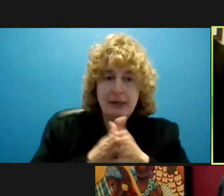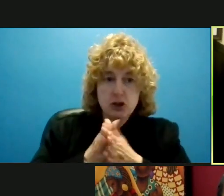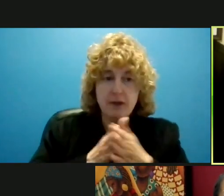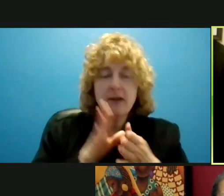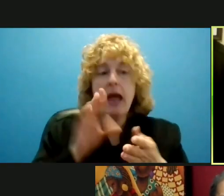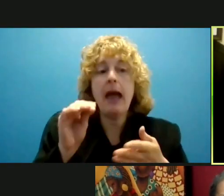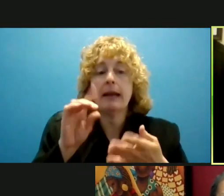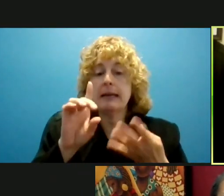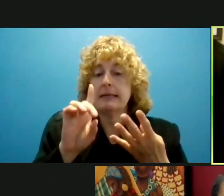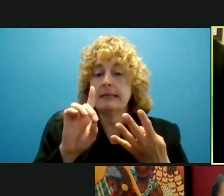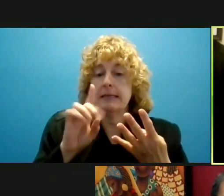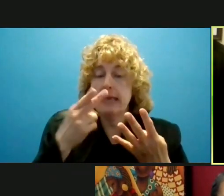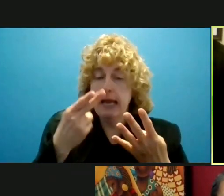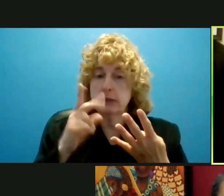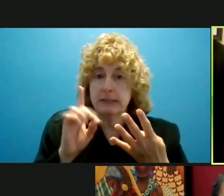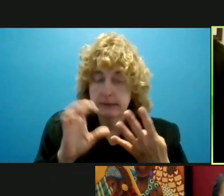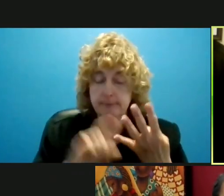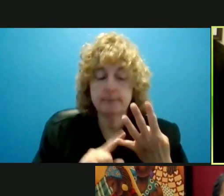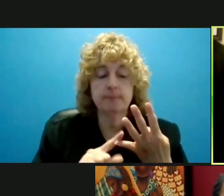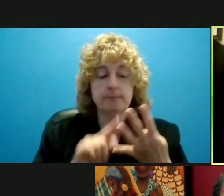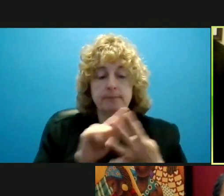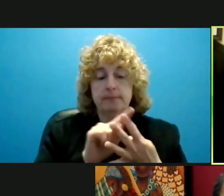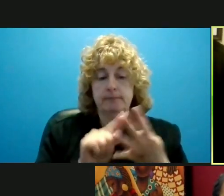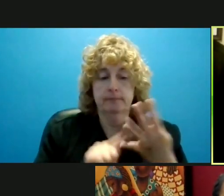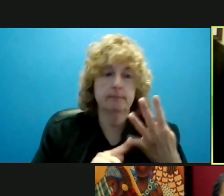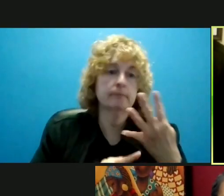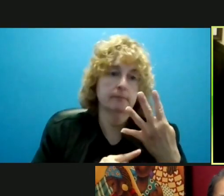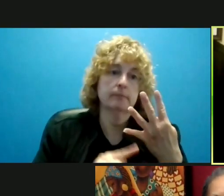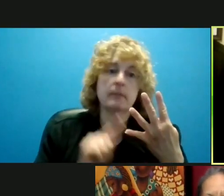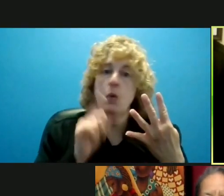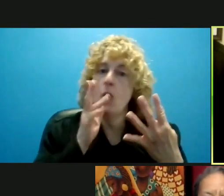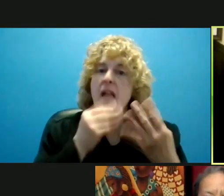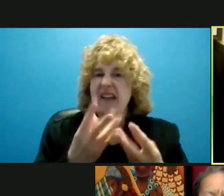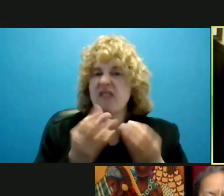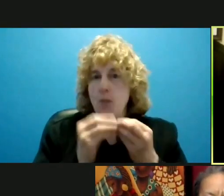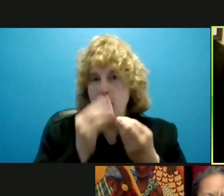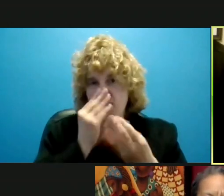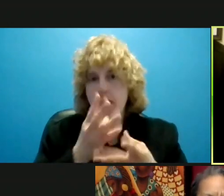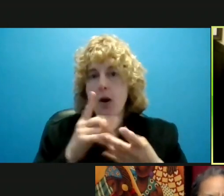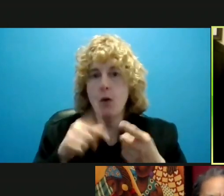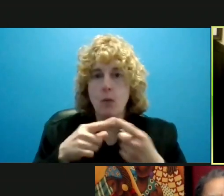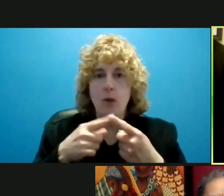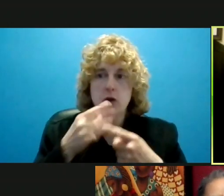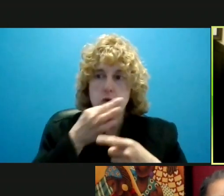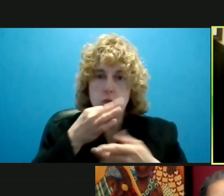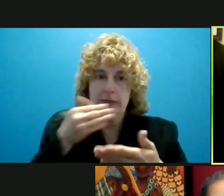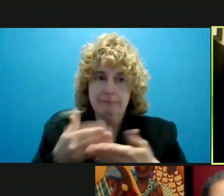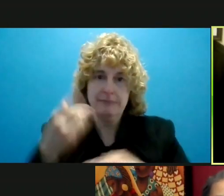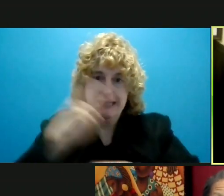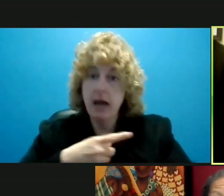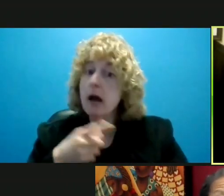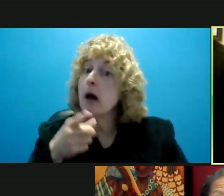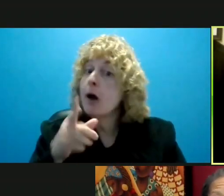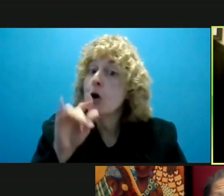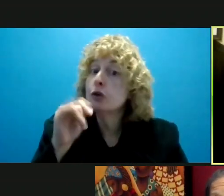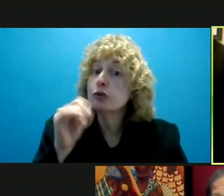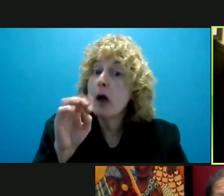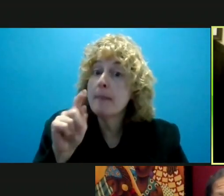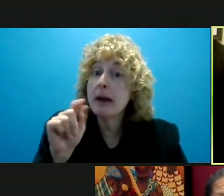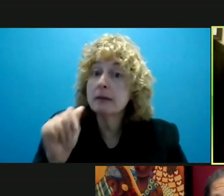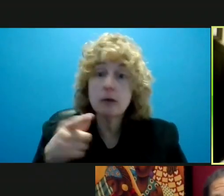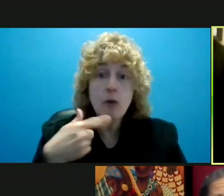give more details as those days come. And Jametta, it looks like you have something. So go ahead. Oh, no,